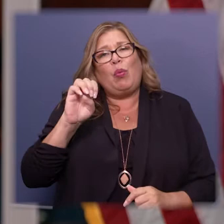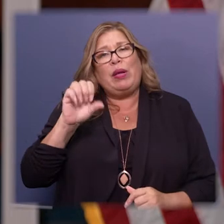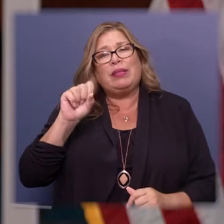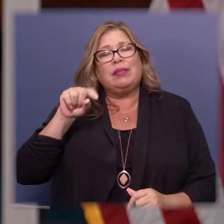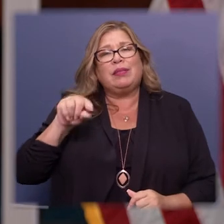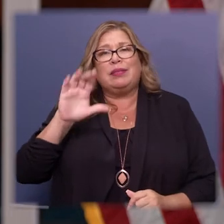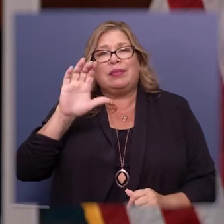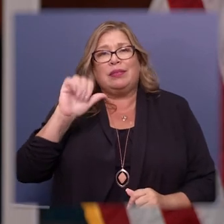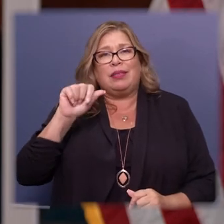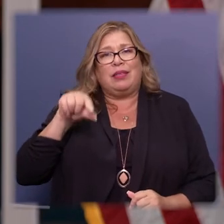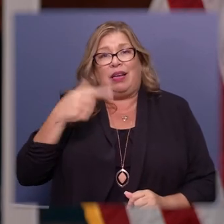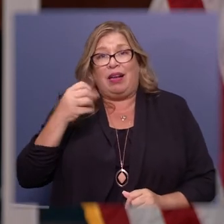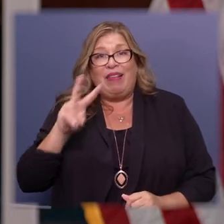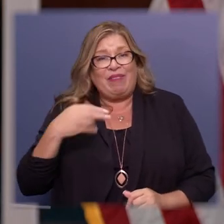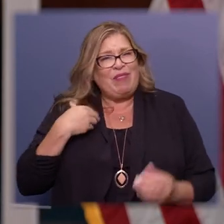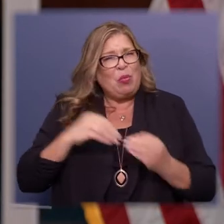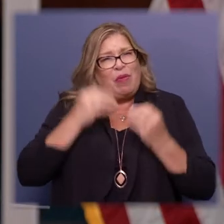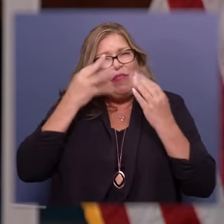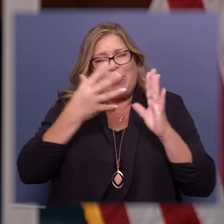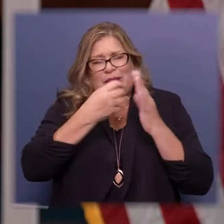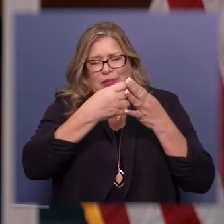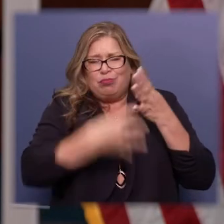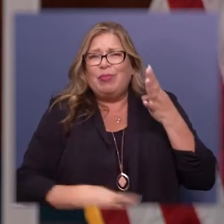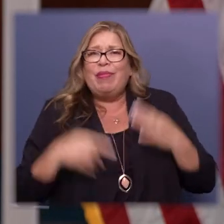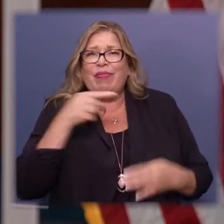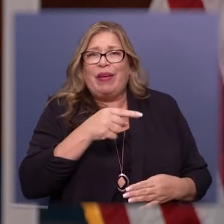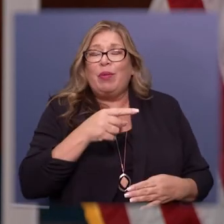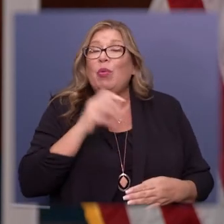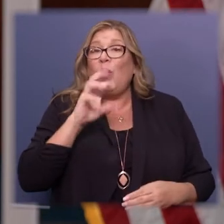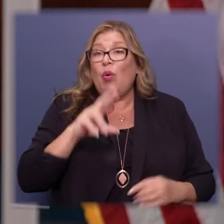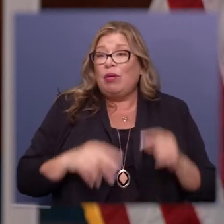caloes.ca.gov or